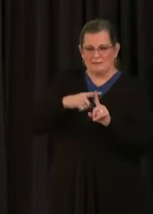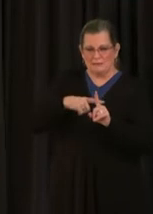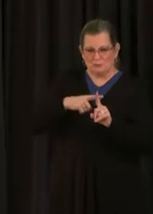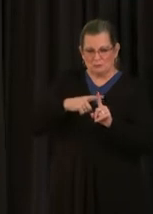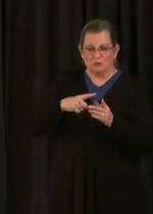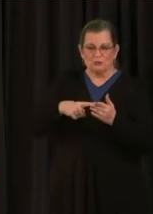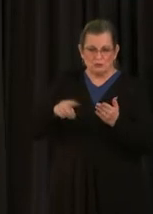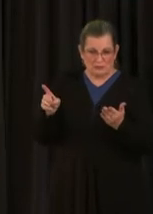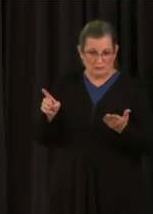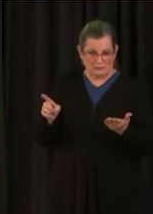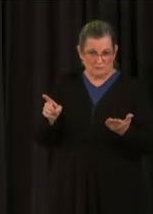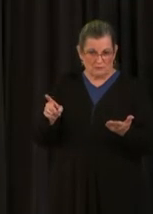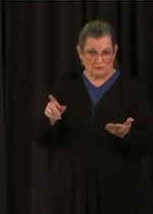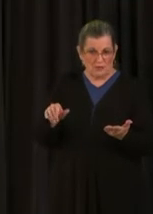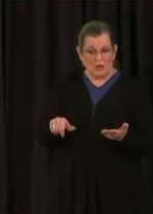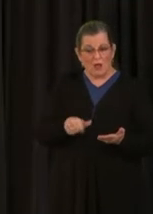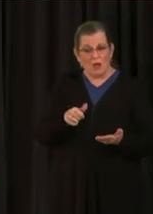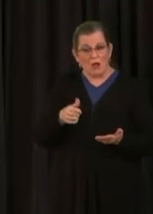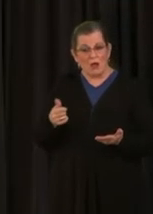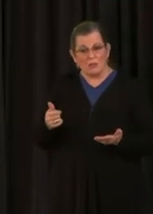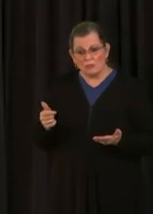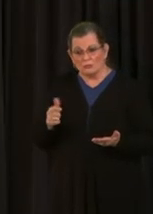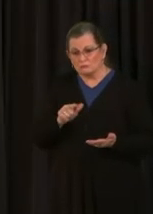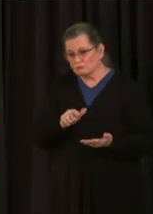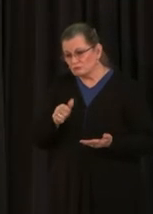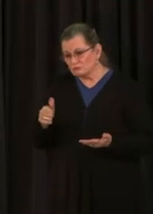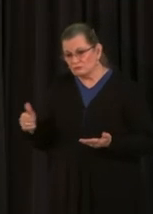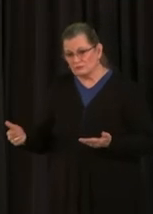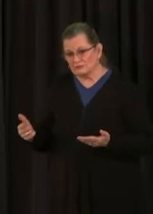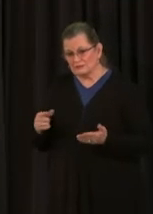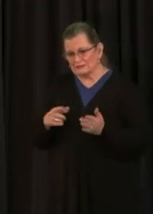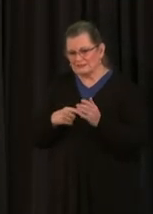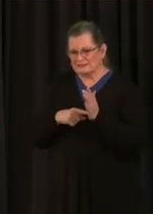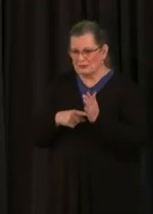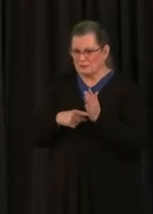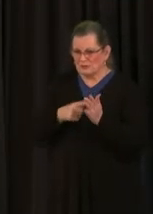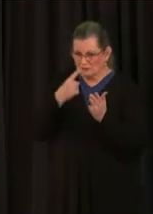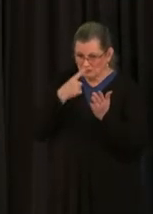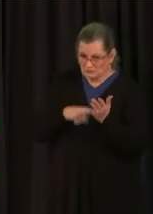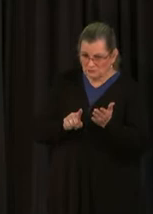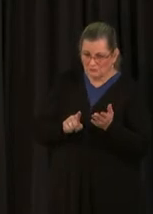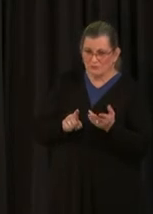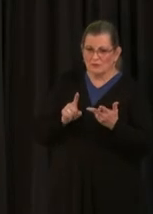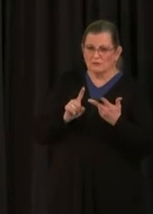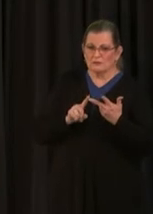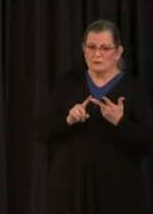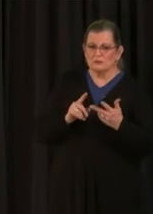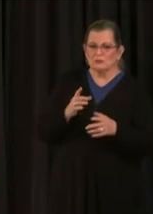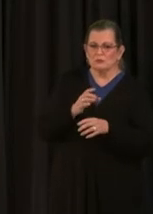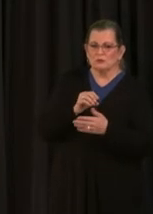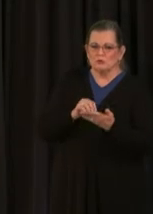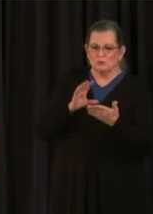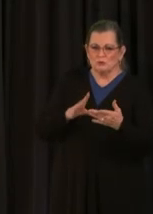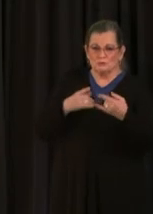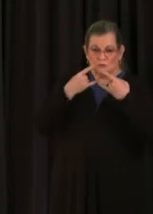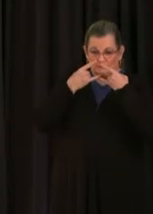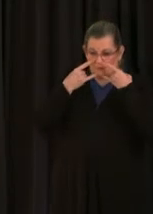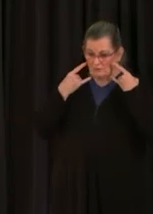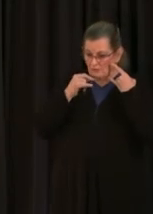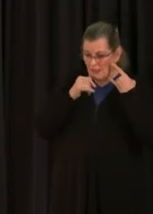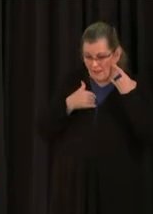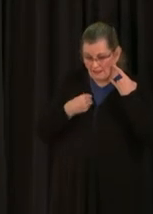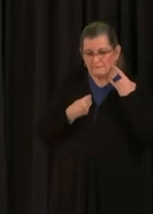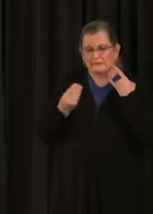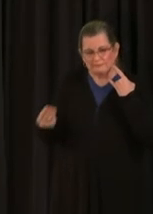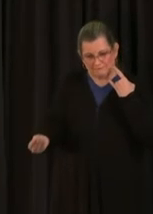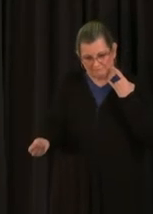check. We also do another round of symptom checks, and in addition to that, students receive a face covering if they don't have it, and